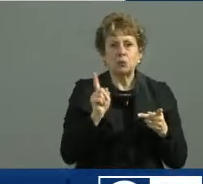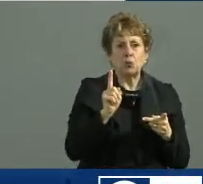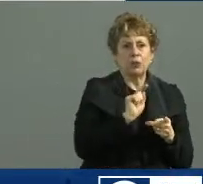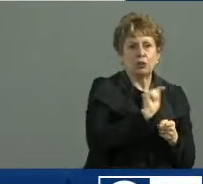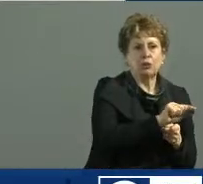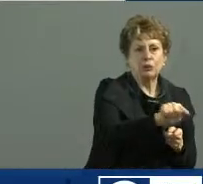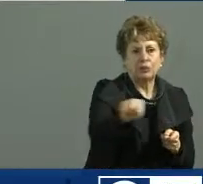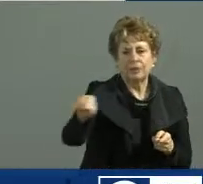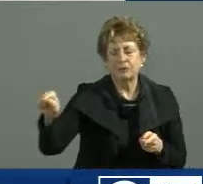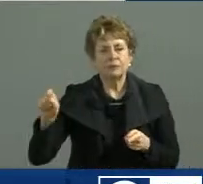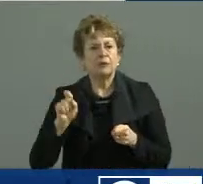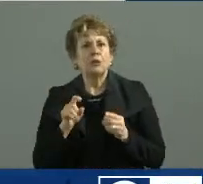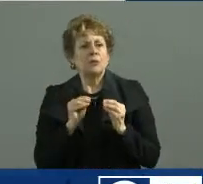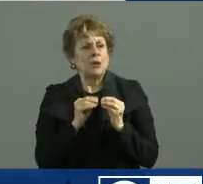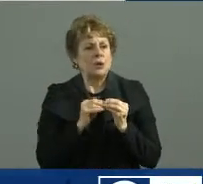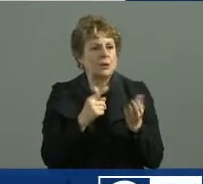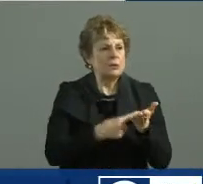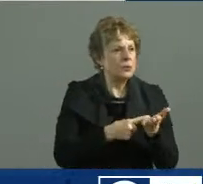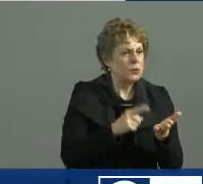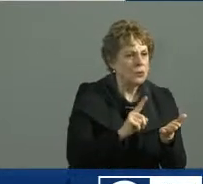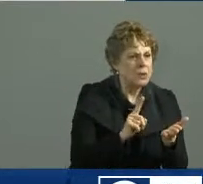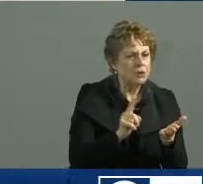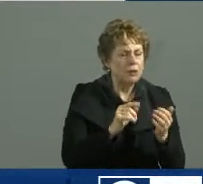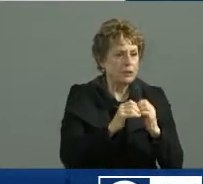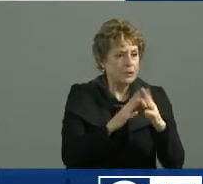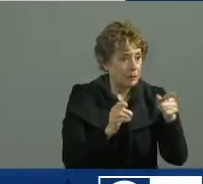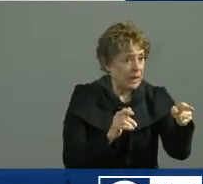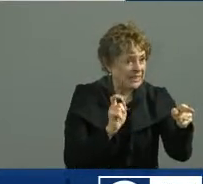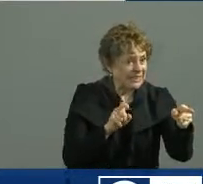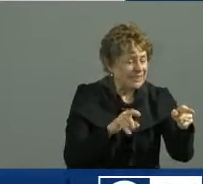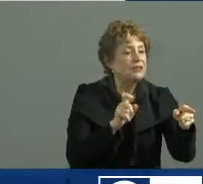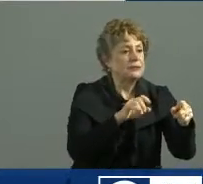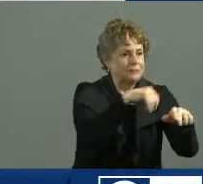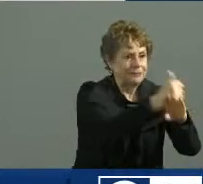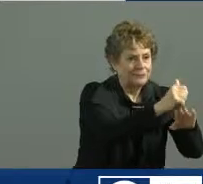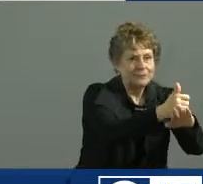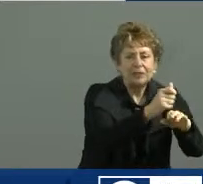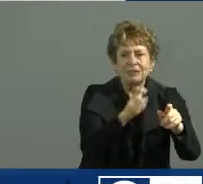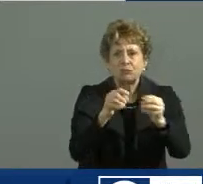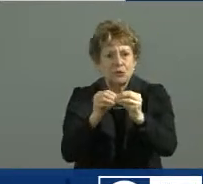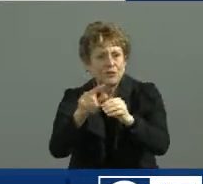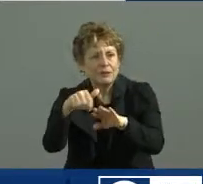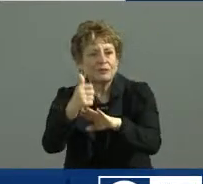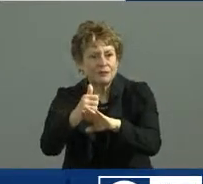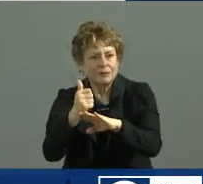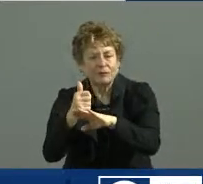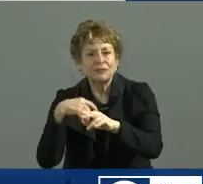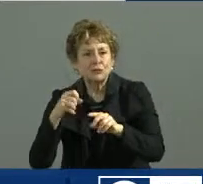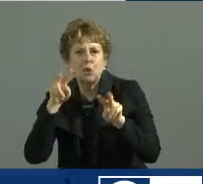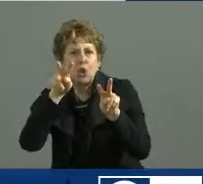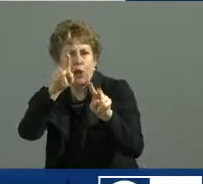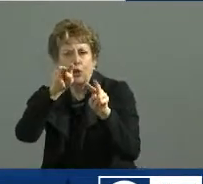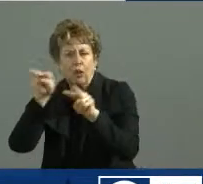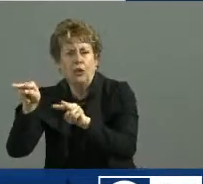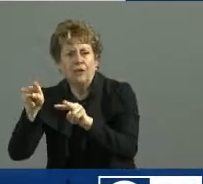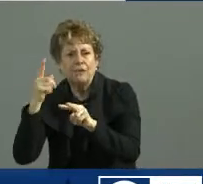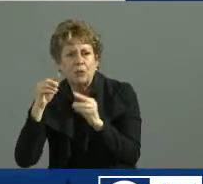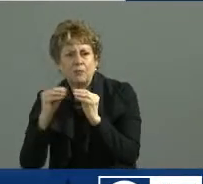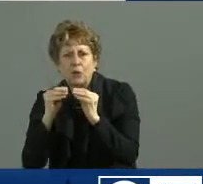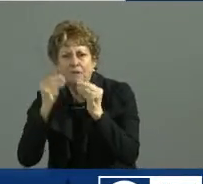the logistics of standing up additional sites. So stay tuned on more information on those.